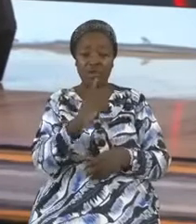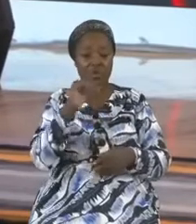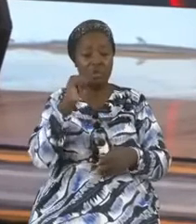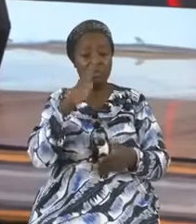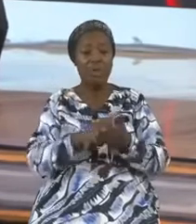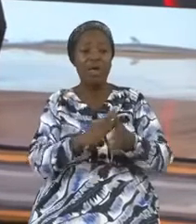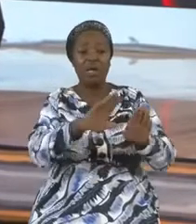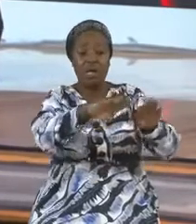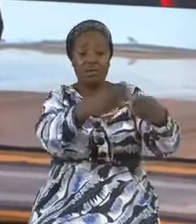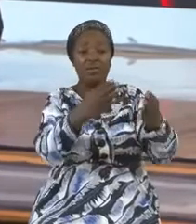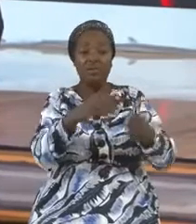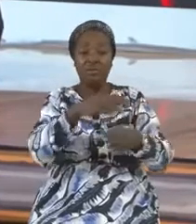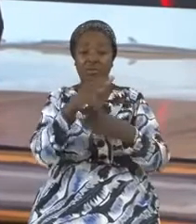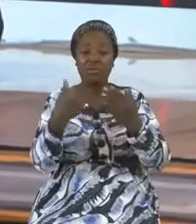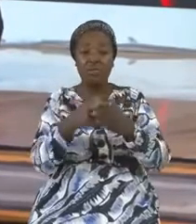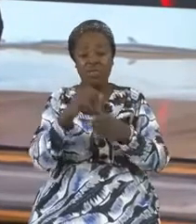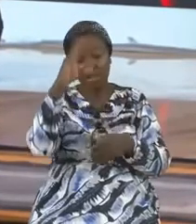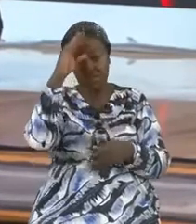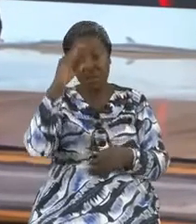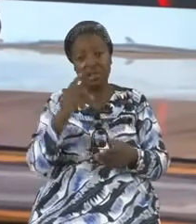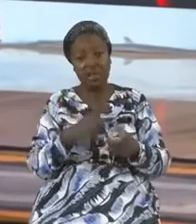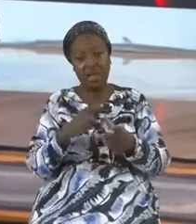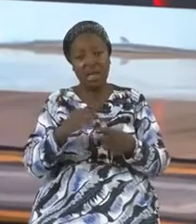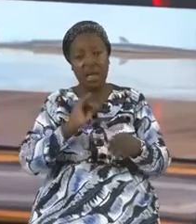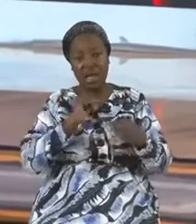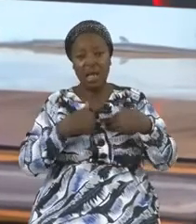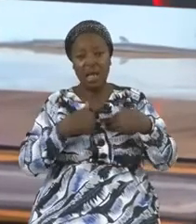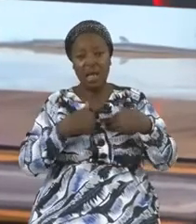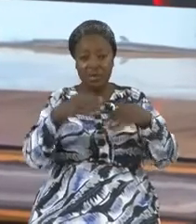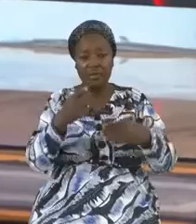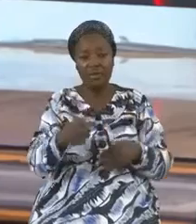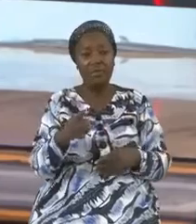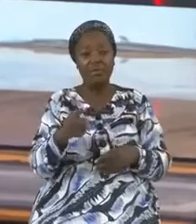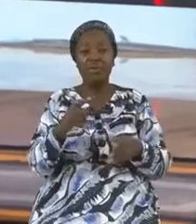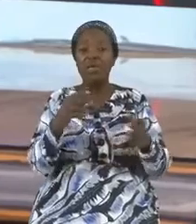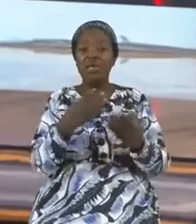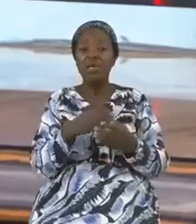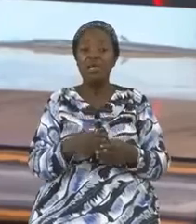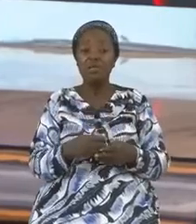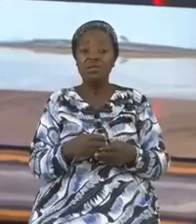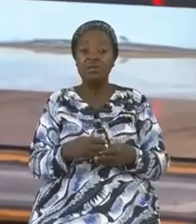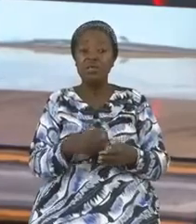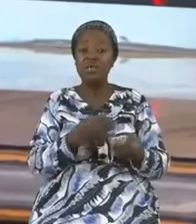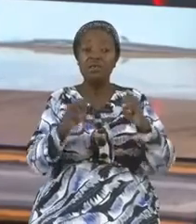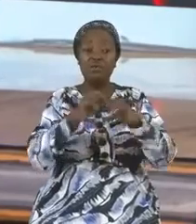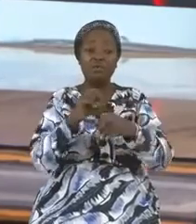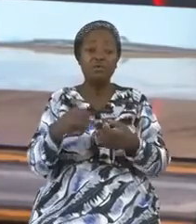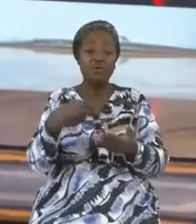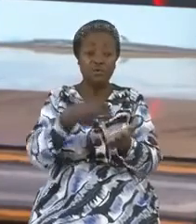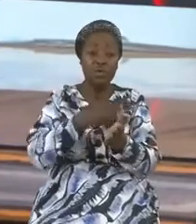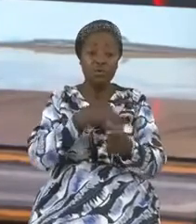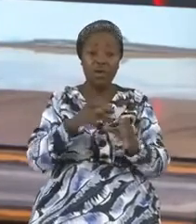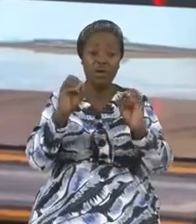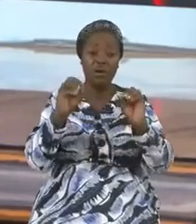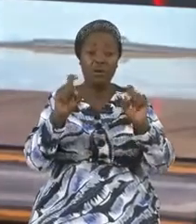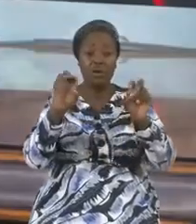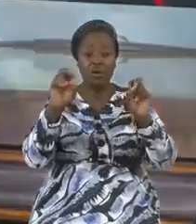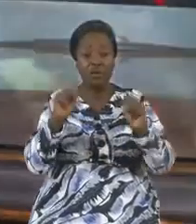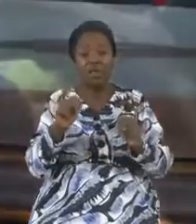given you women servants, I've given you even sheep and oxen, and